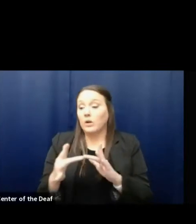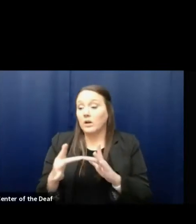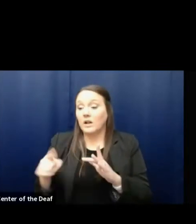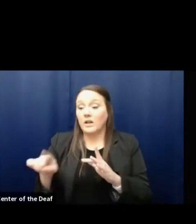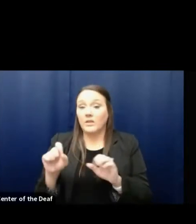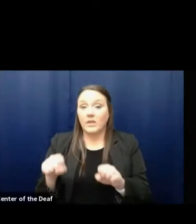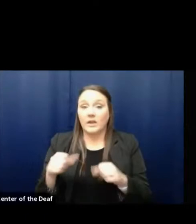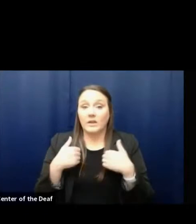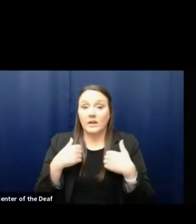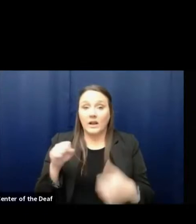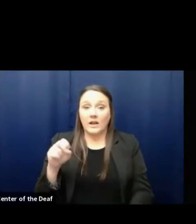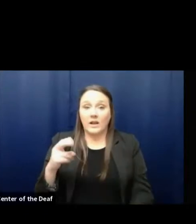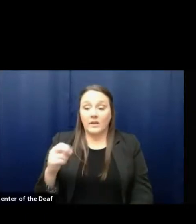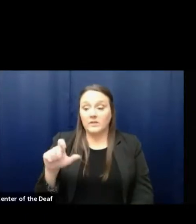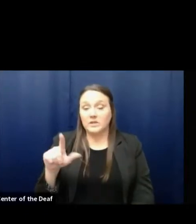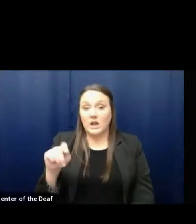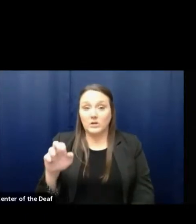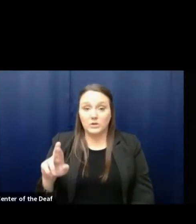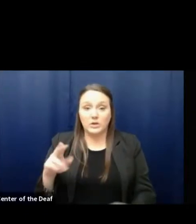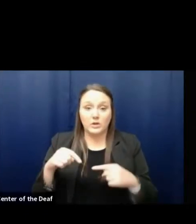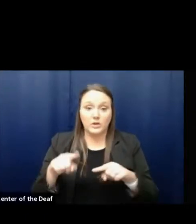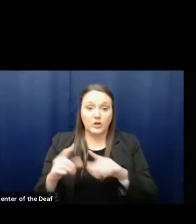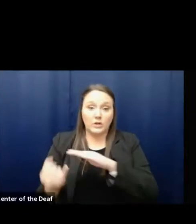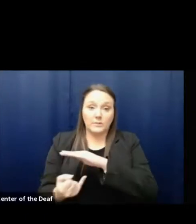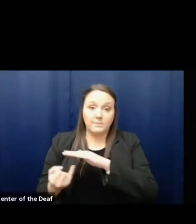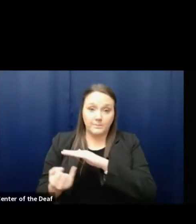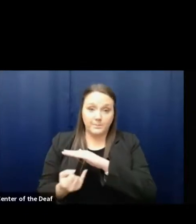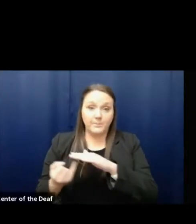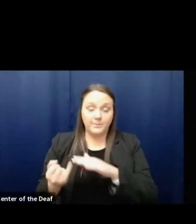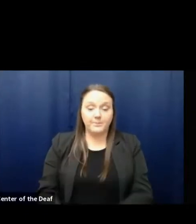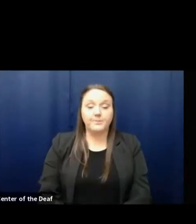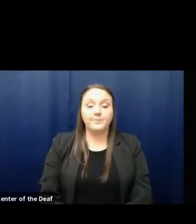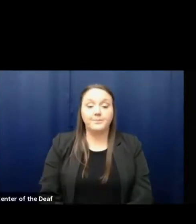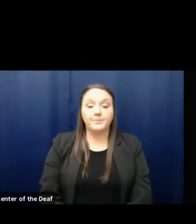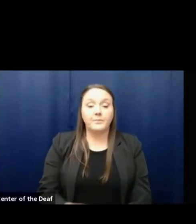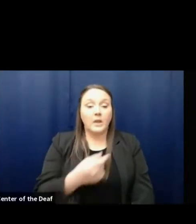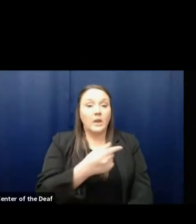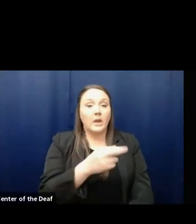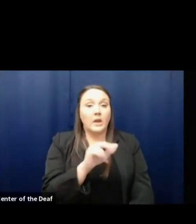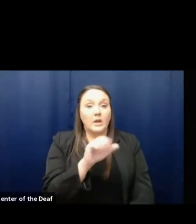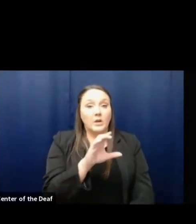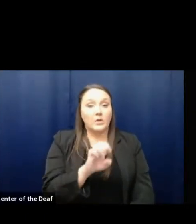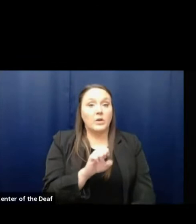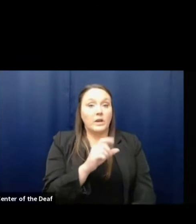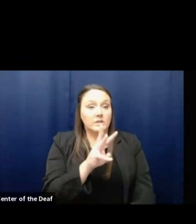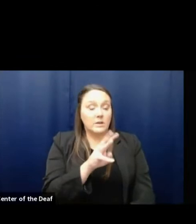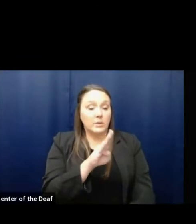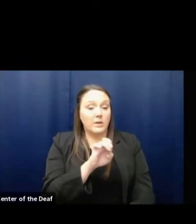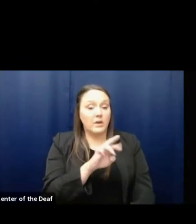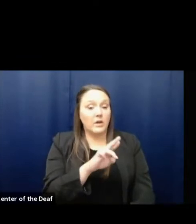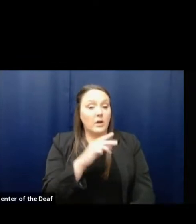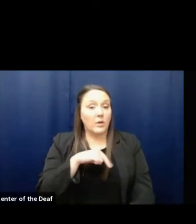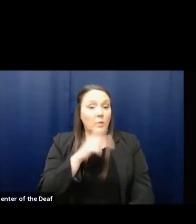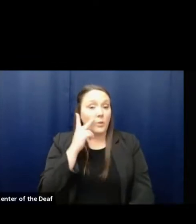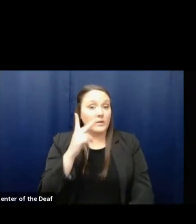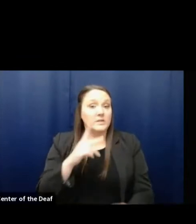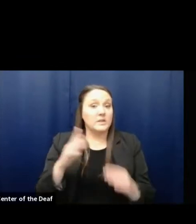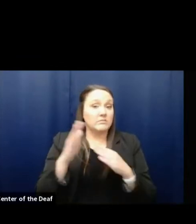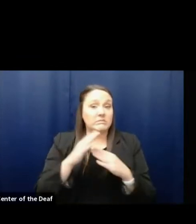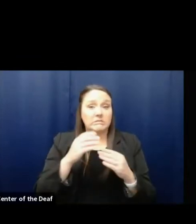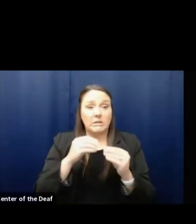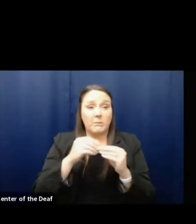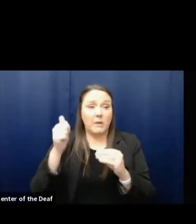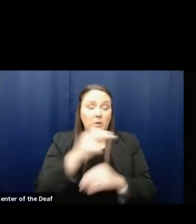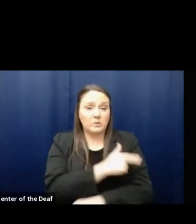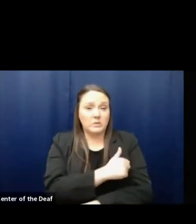shelter during their either isolation or quarantine period. From Grace with WBIR, we've seen our highest hospitalizations in Knox this